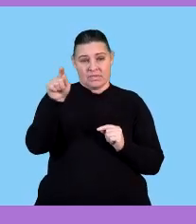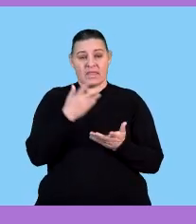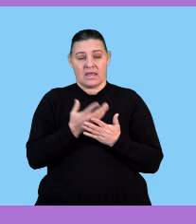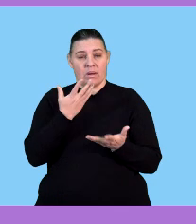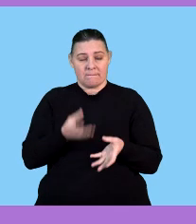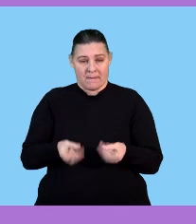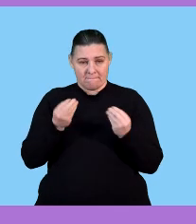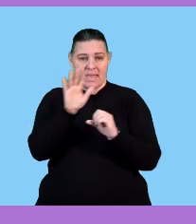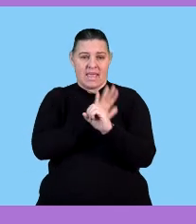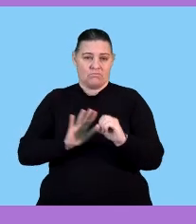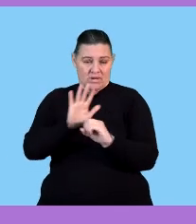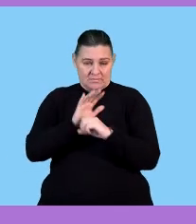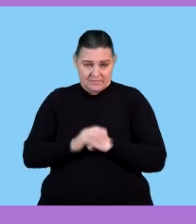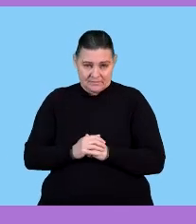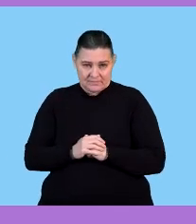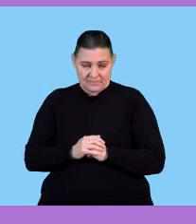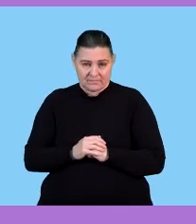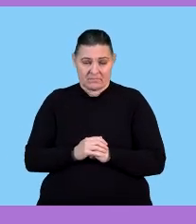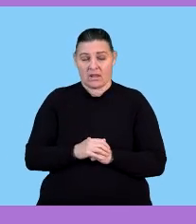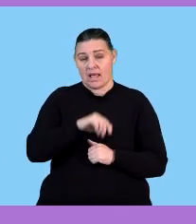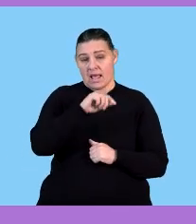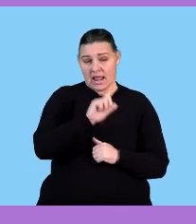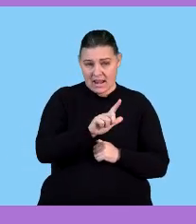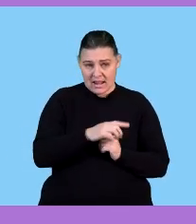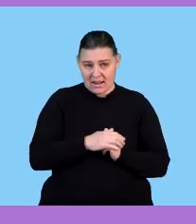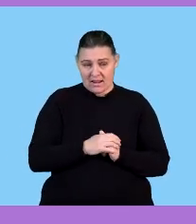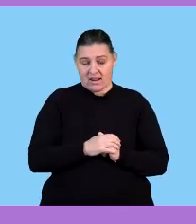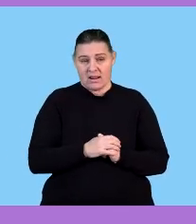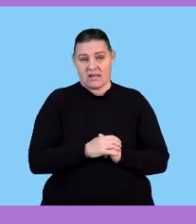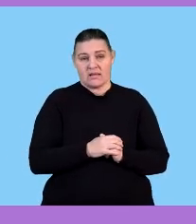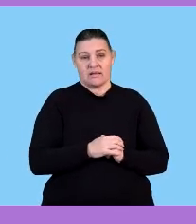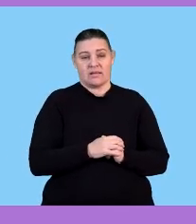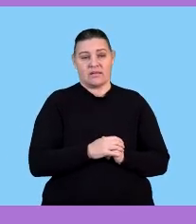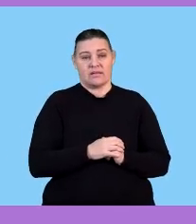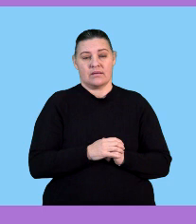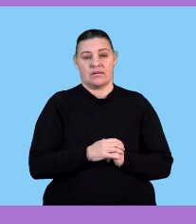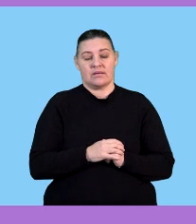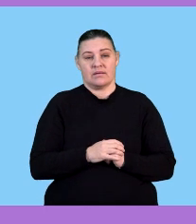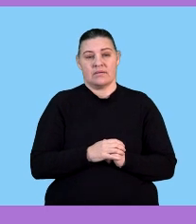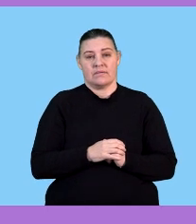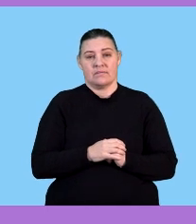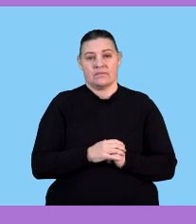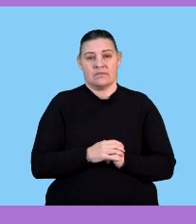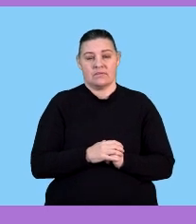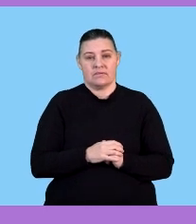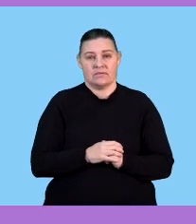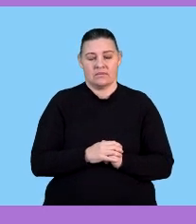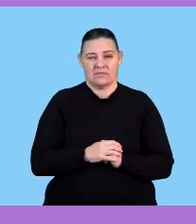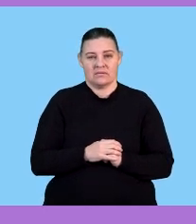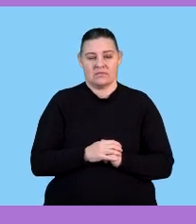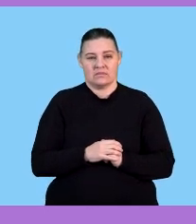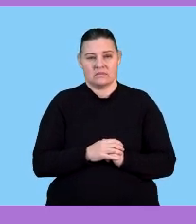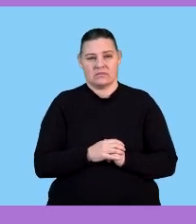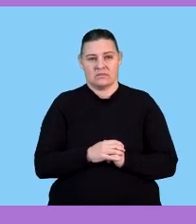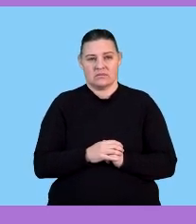then I can find the area. So the length, let's use the symbol L, is given by,